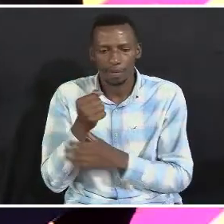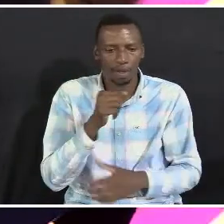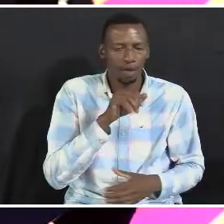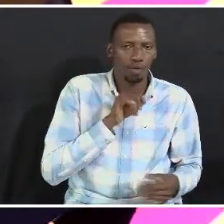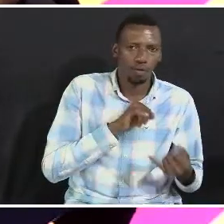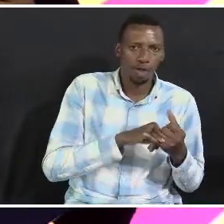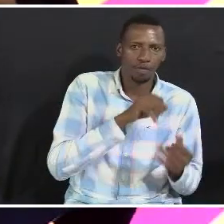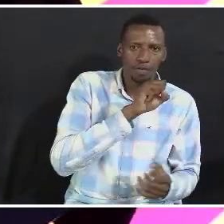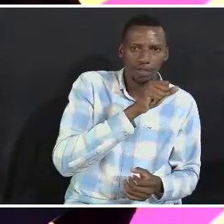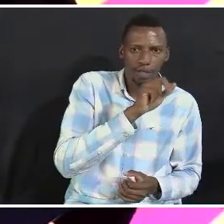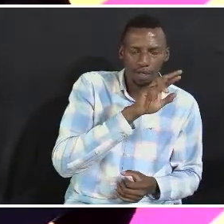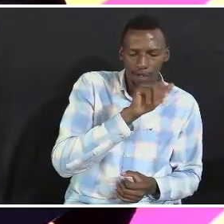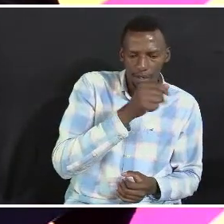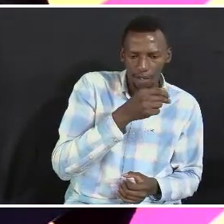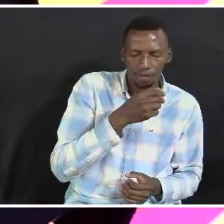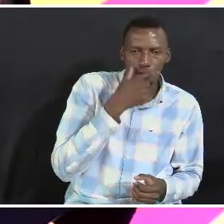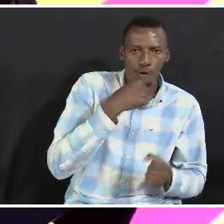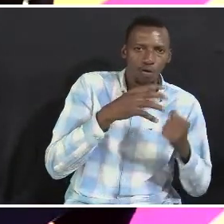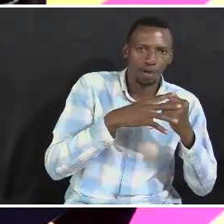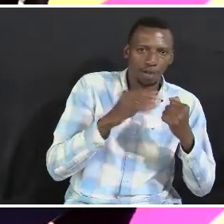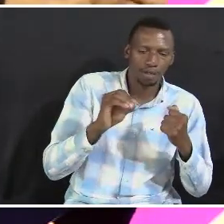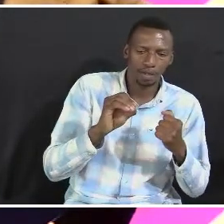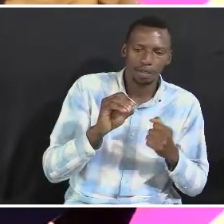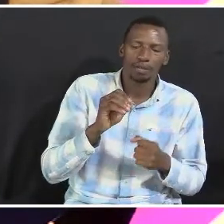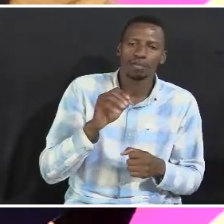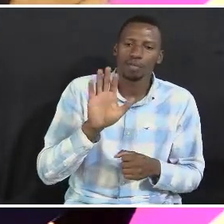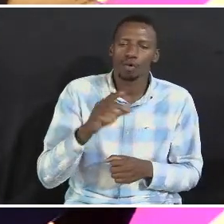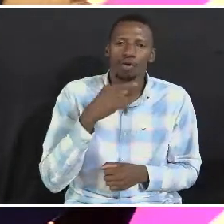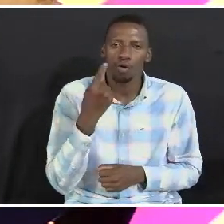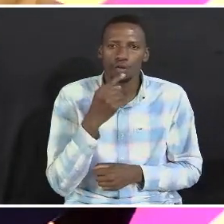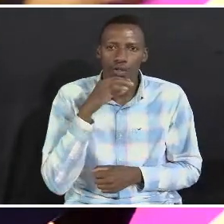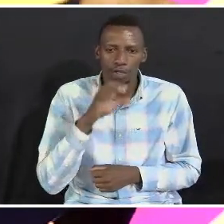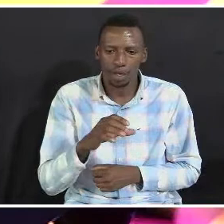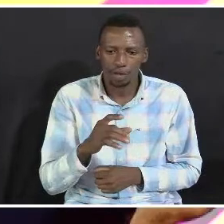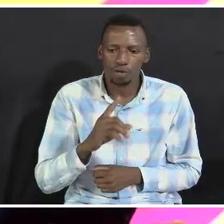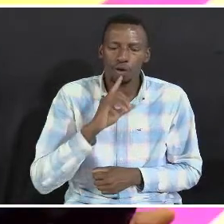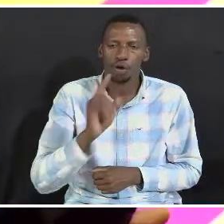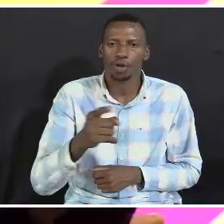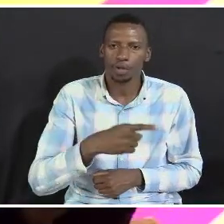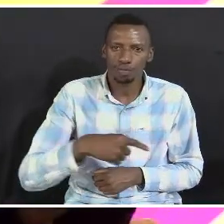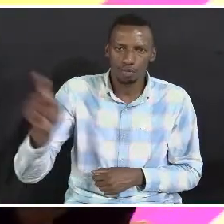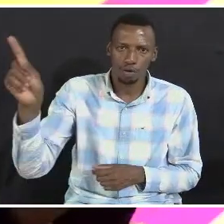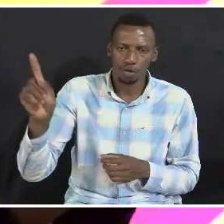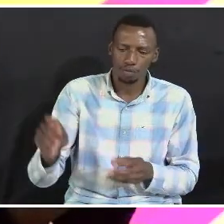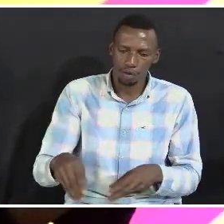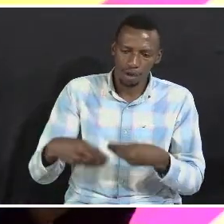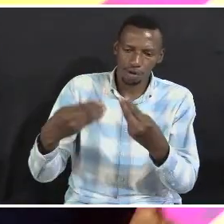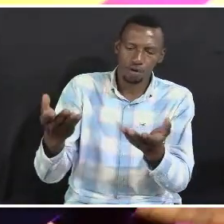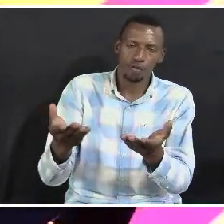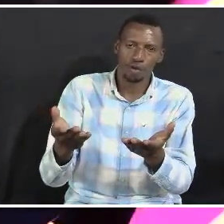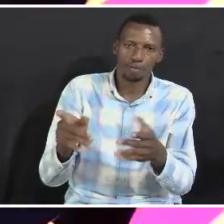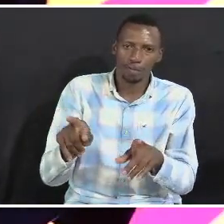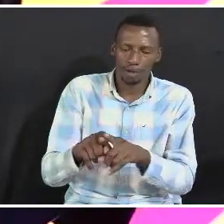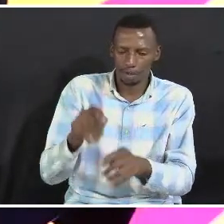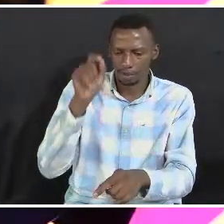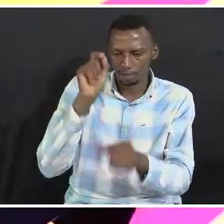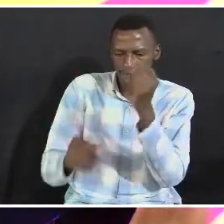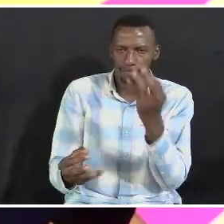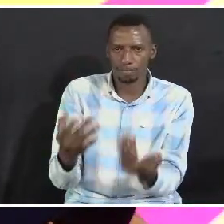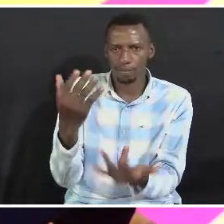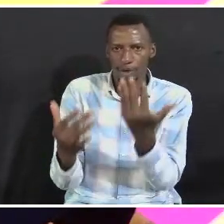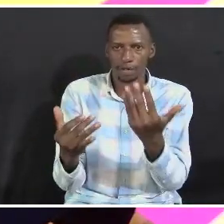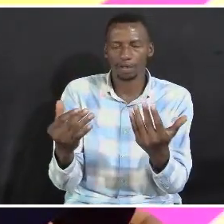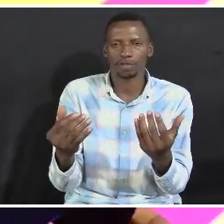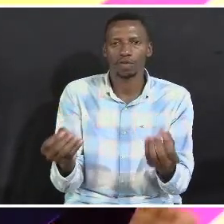is instructed to go and offer him as a burnt offering. If people of